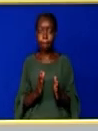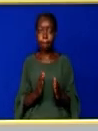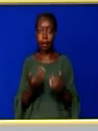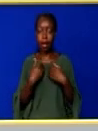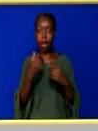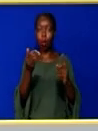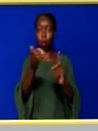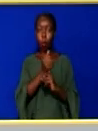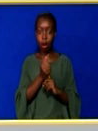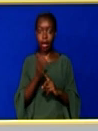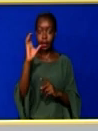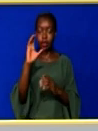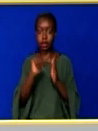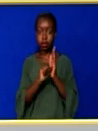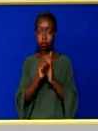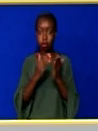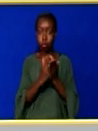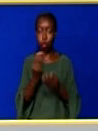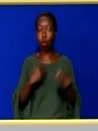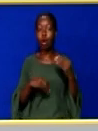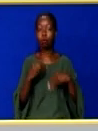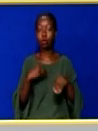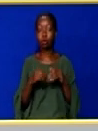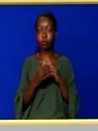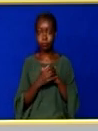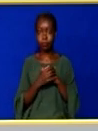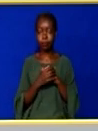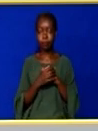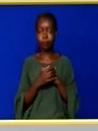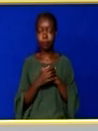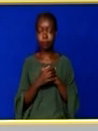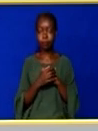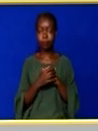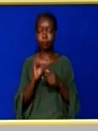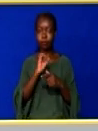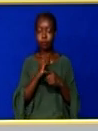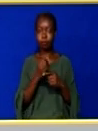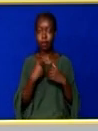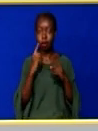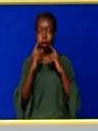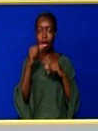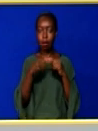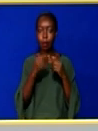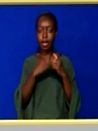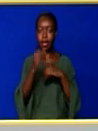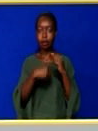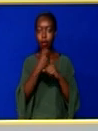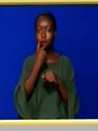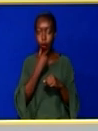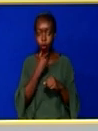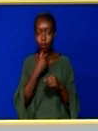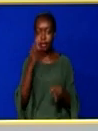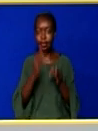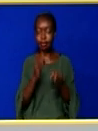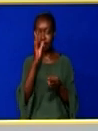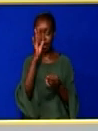it through corruption or fraud. Yes. Or just you talked about the 8-year-old. Yes. Below